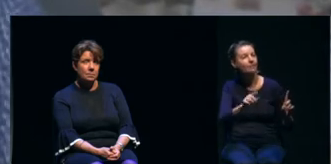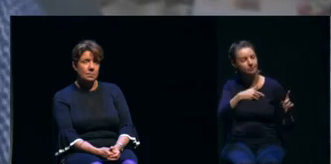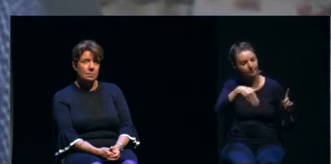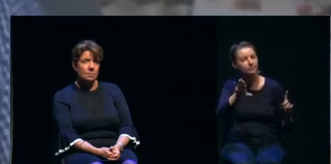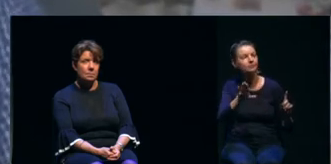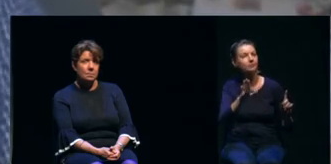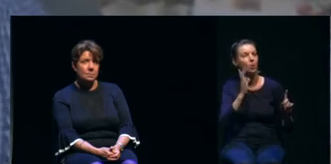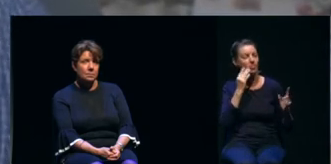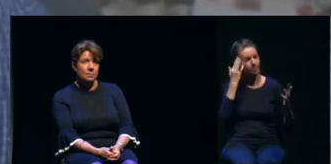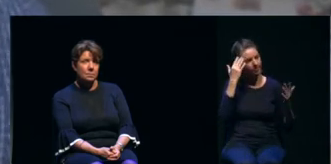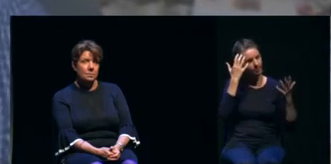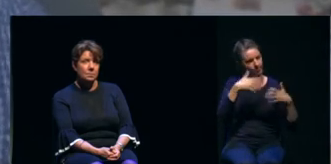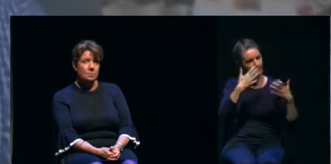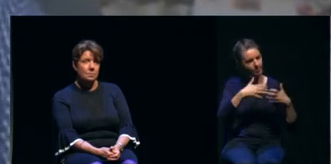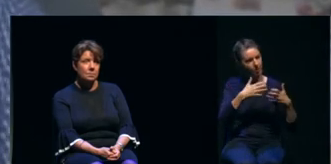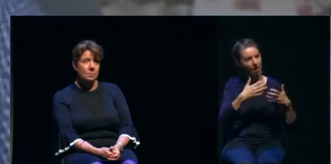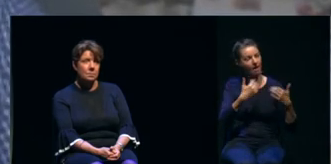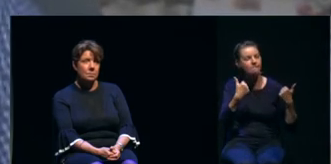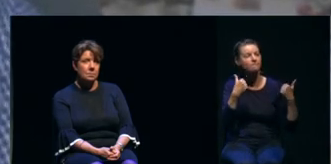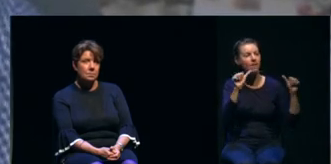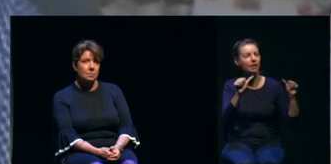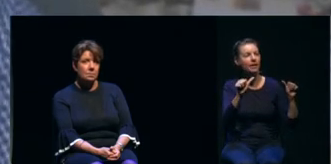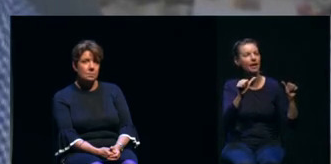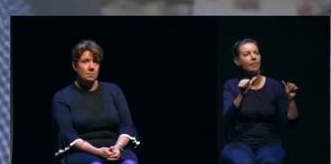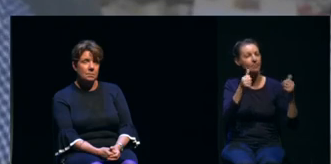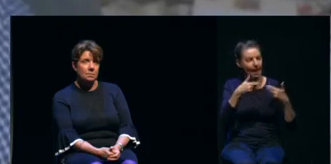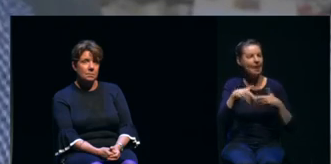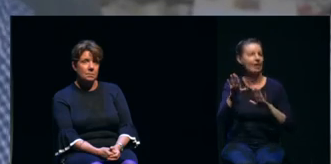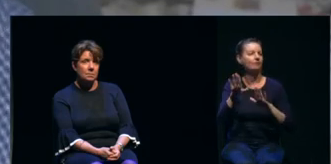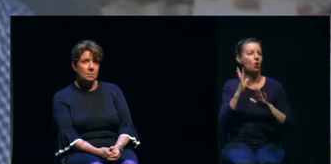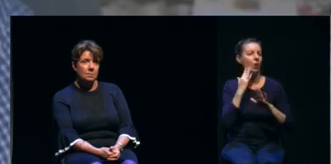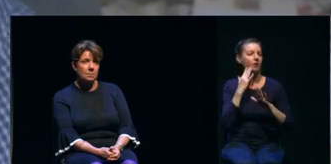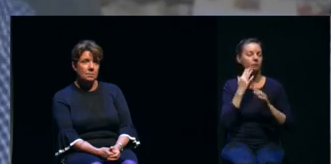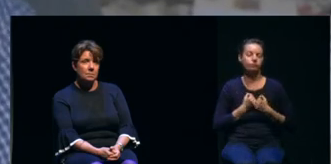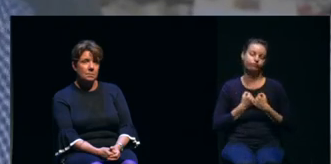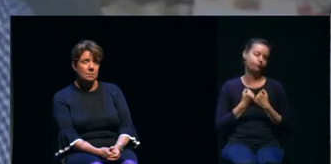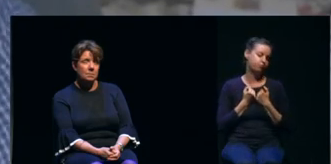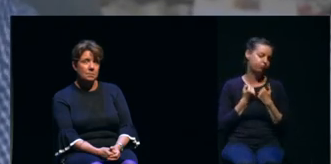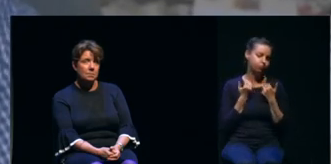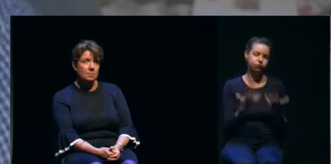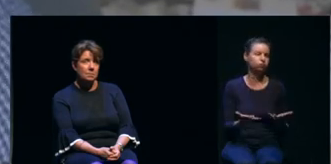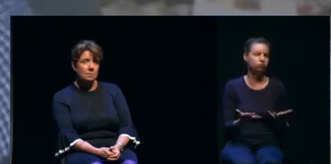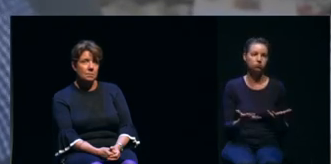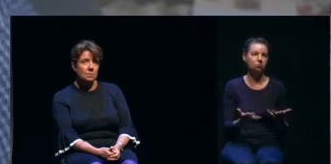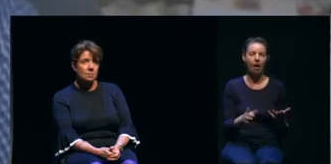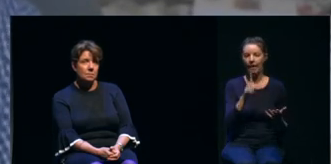through all the facts and figures. You finally leave a failing relationship when you're tired, when you just can't do this anymore, when you wake up that morning, you're like, I cannot